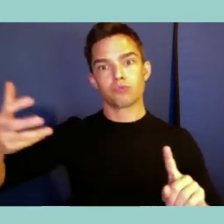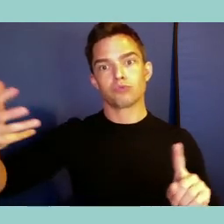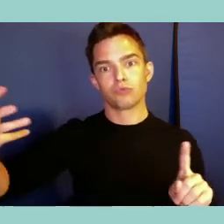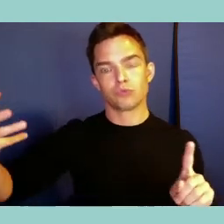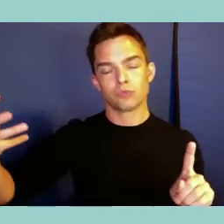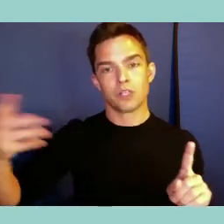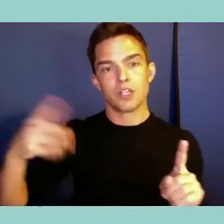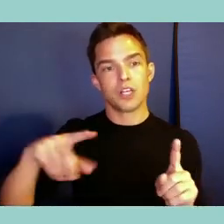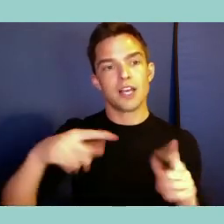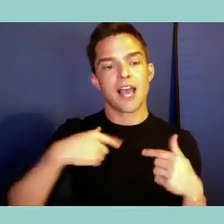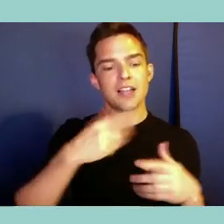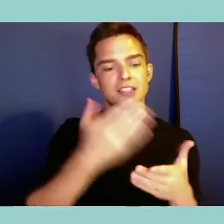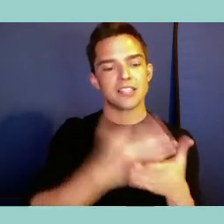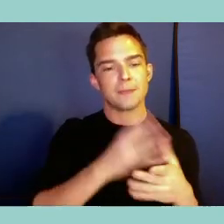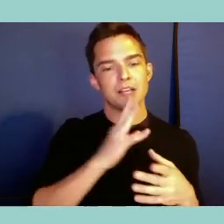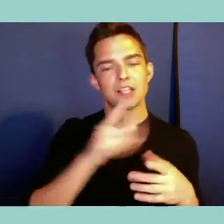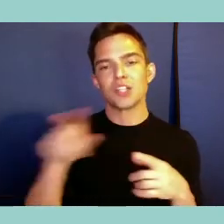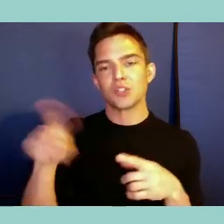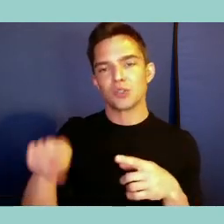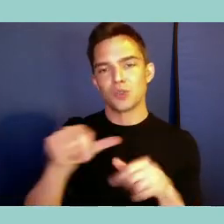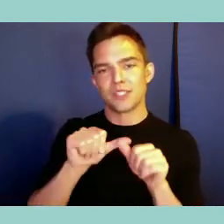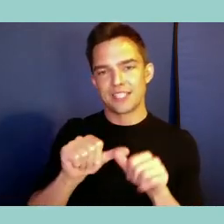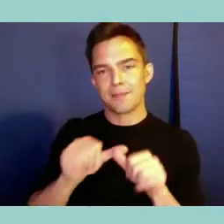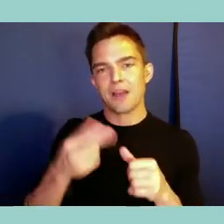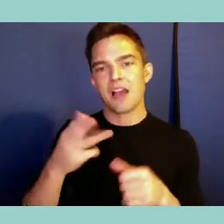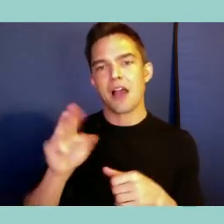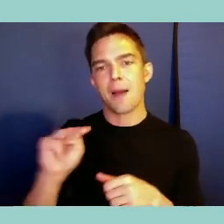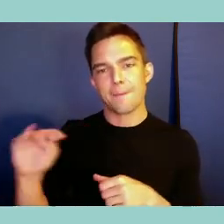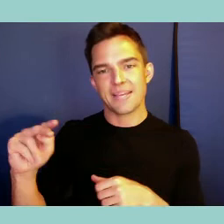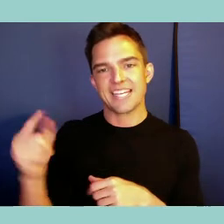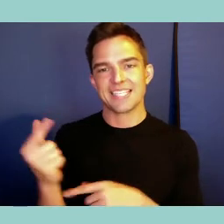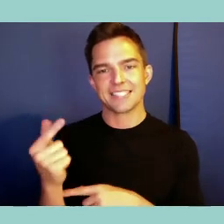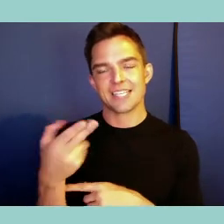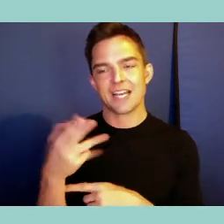I'll stop talking. You keep humming.